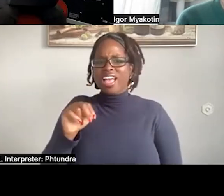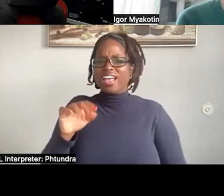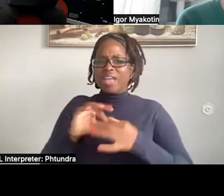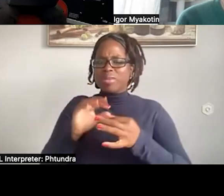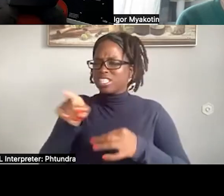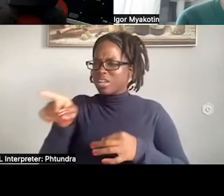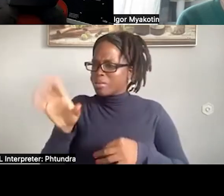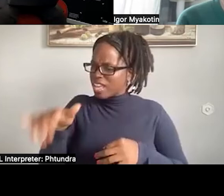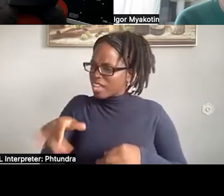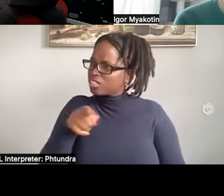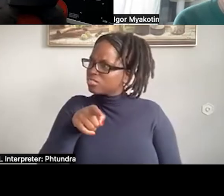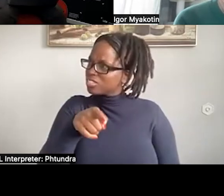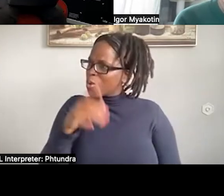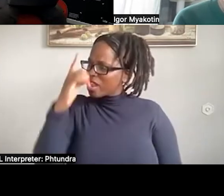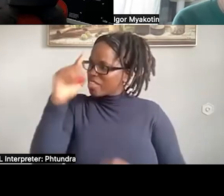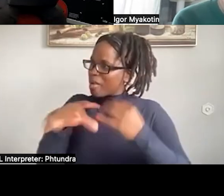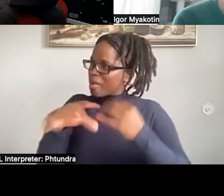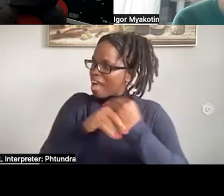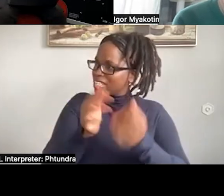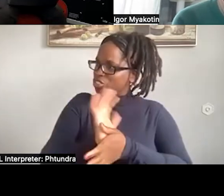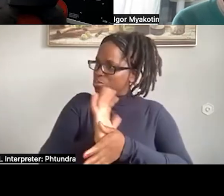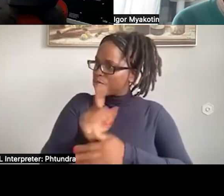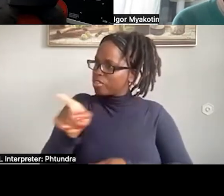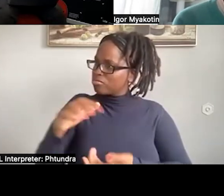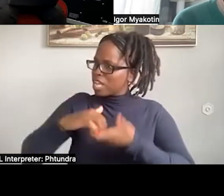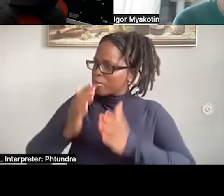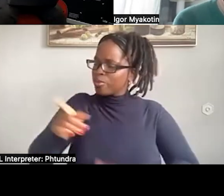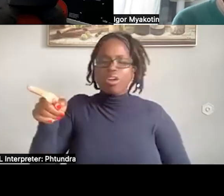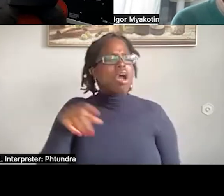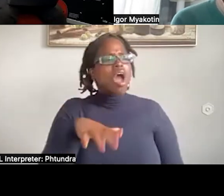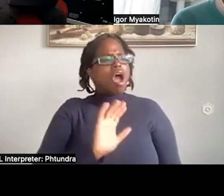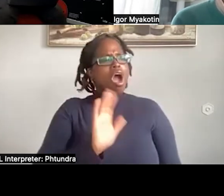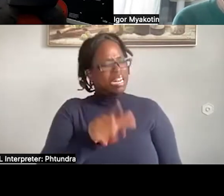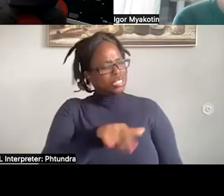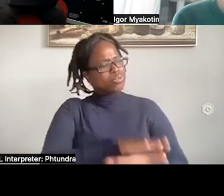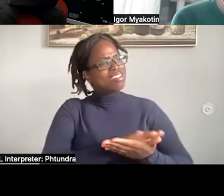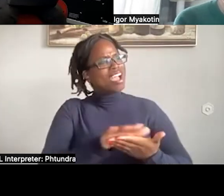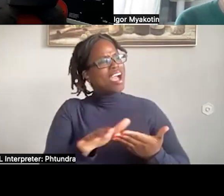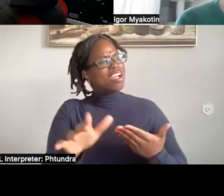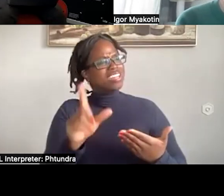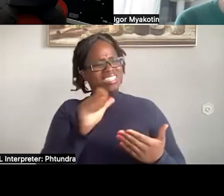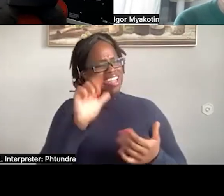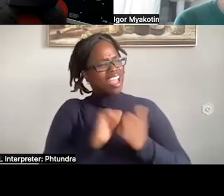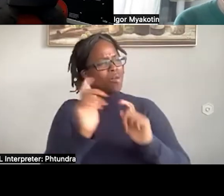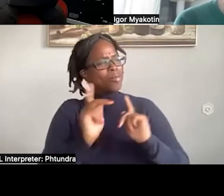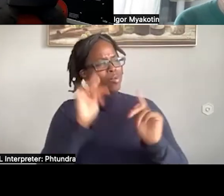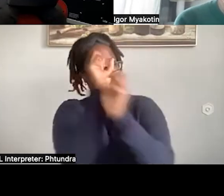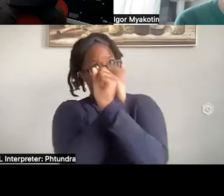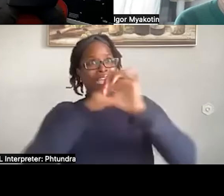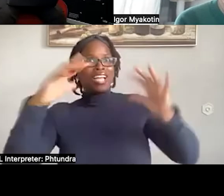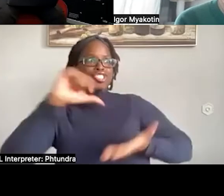too nice. We can't use it. This is not how our people imagine Iran. Like, you're